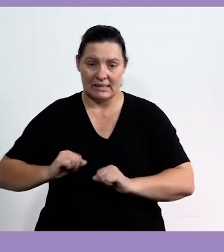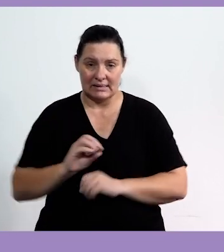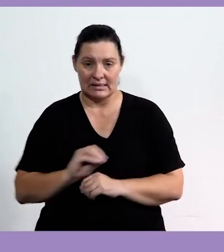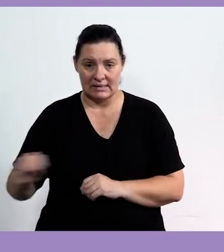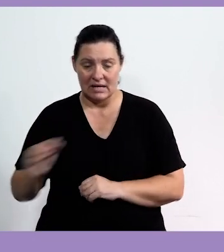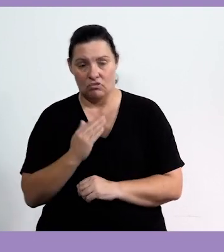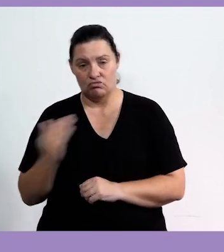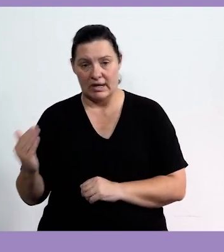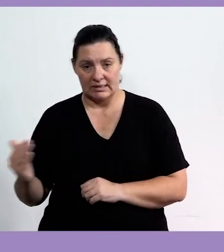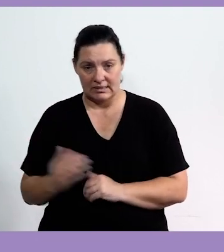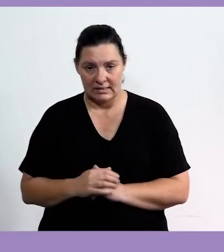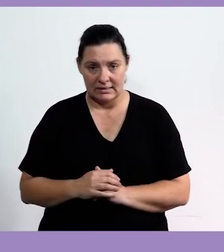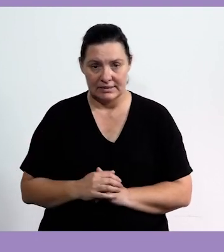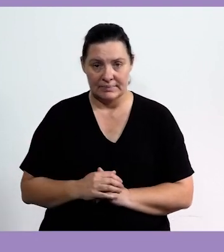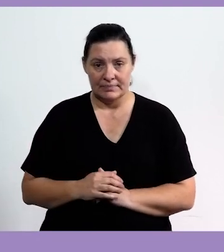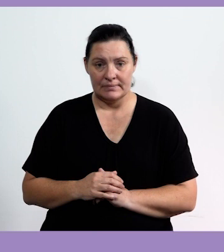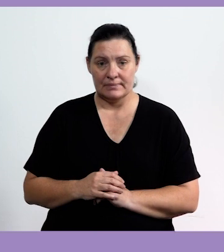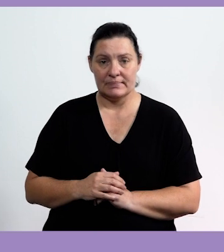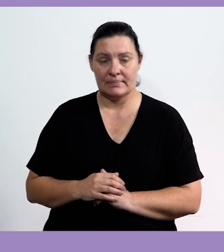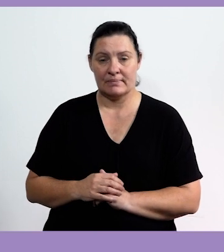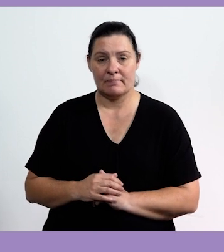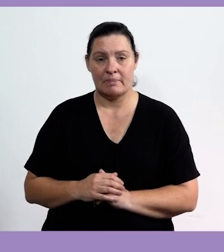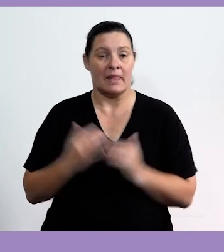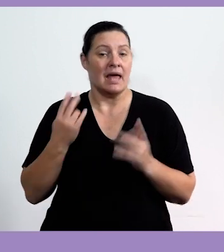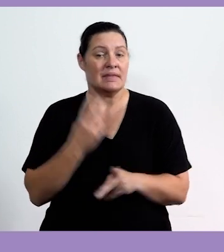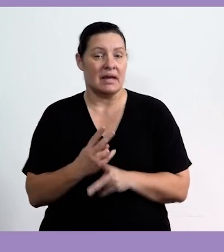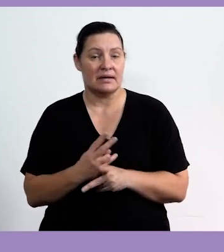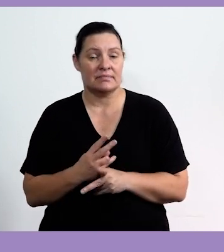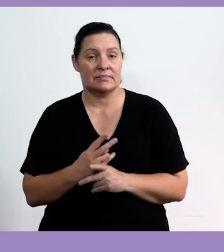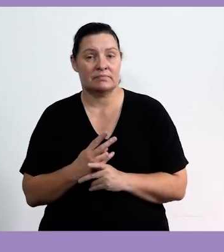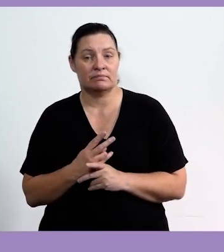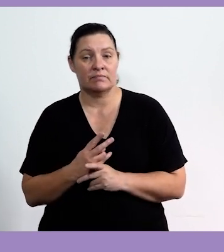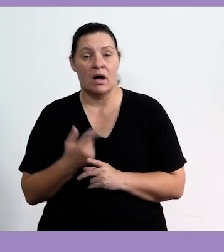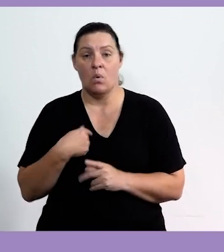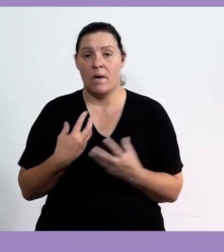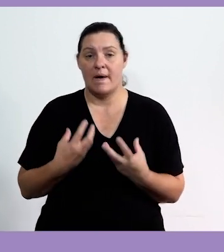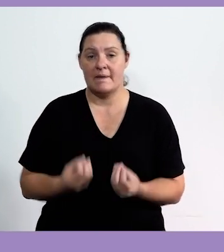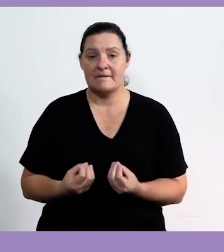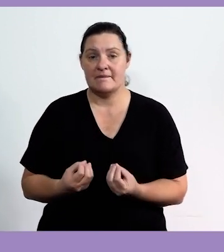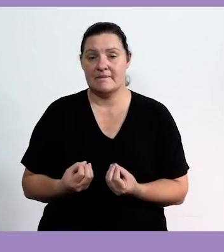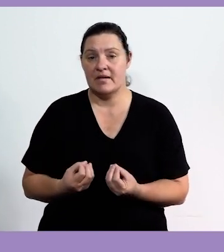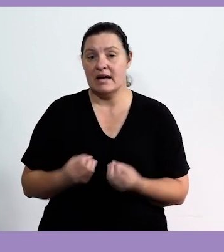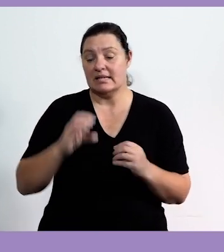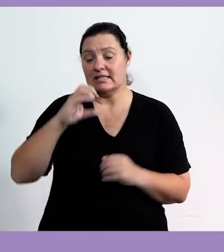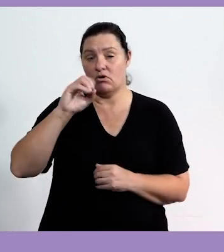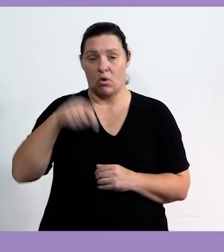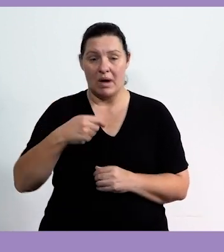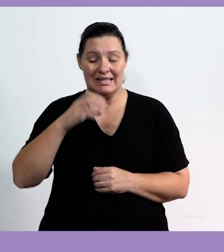8 spaces to the right. And then we have